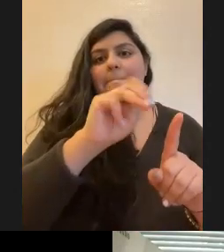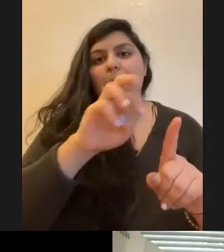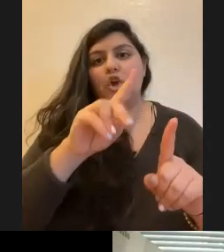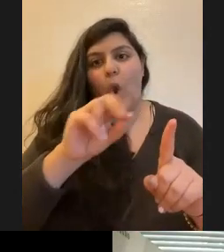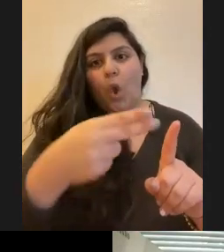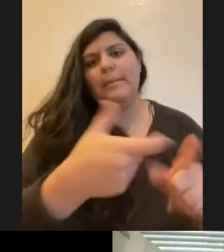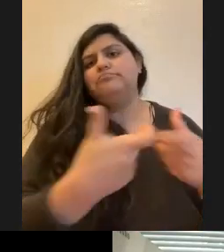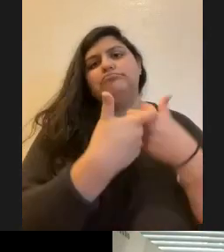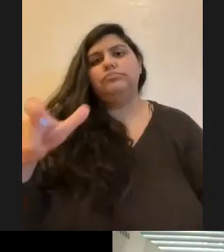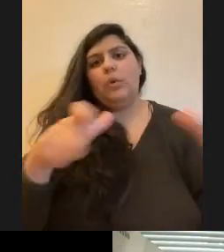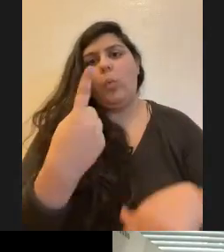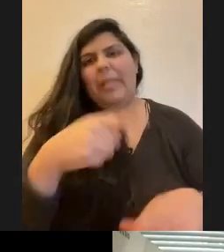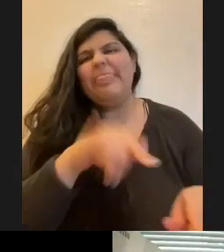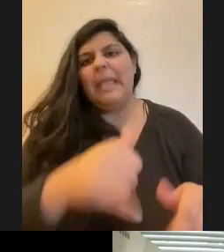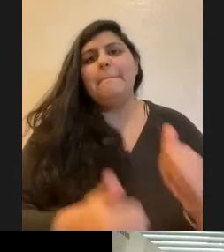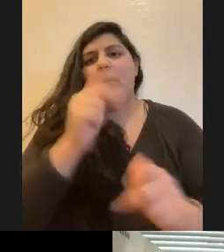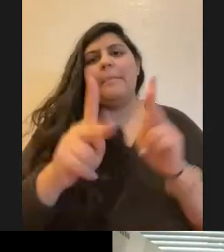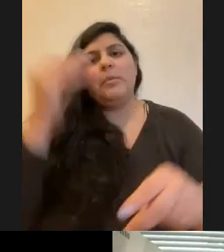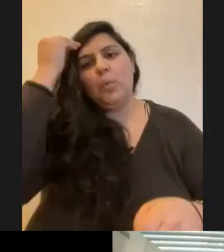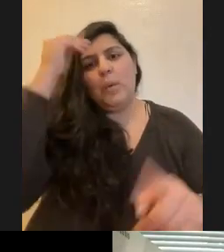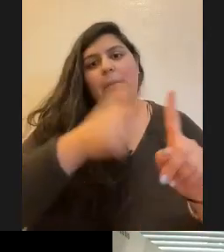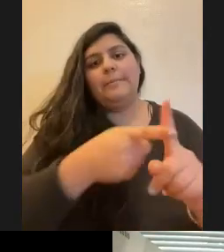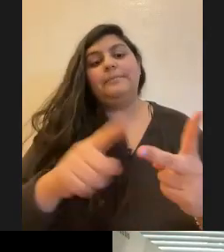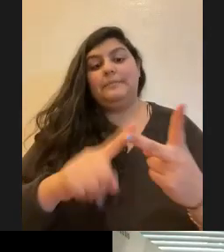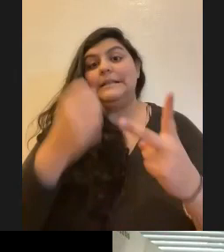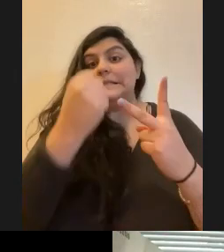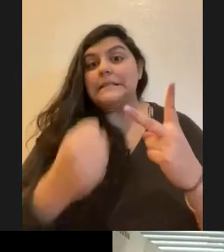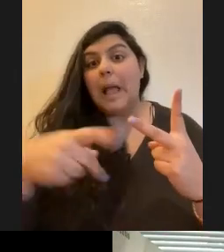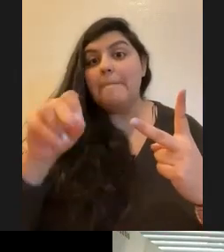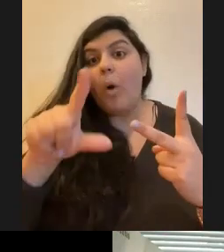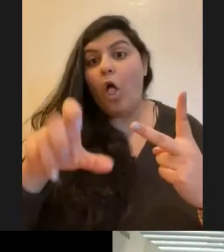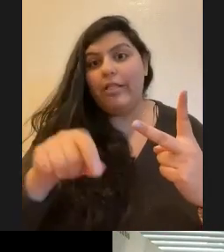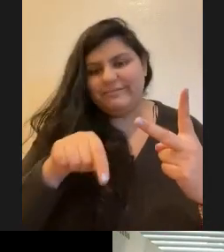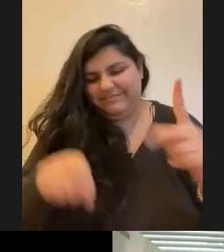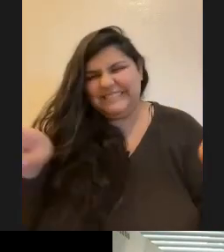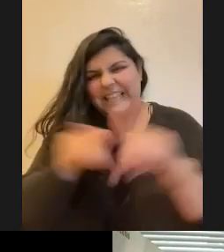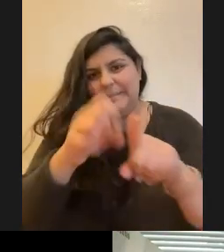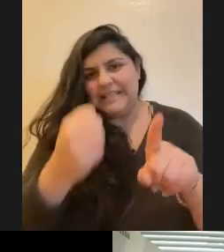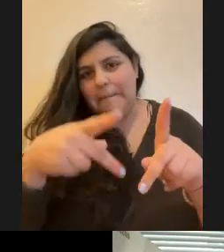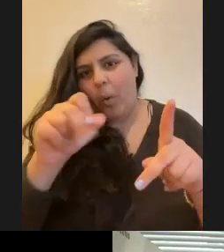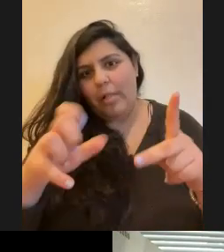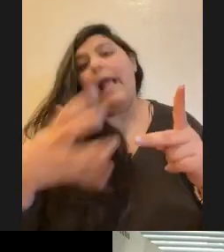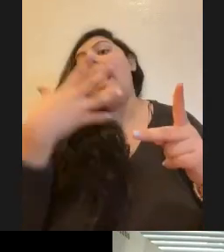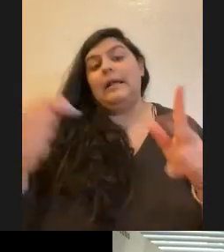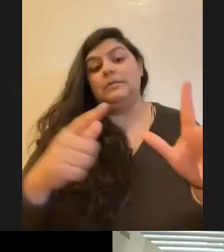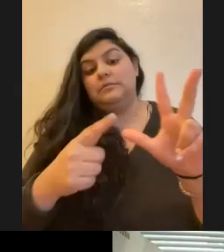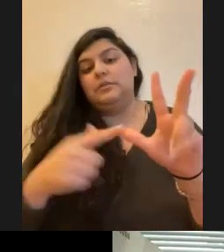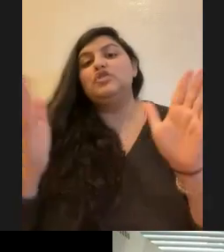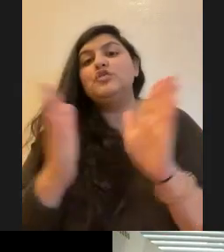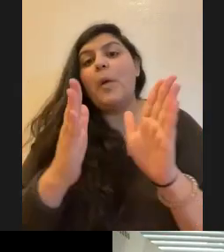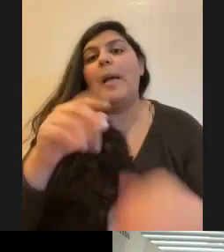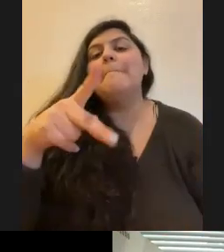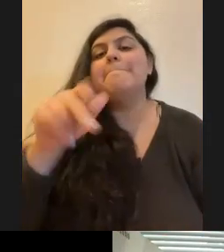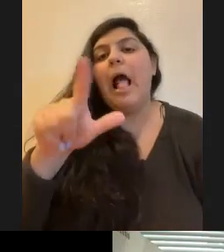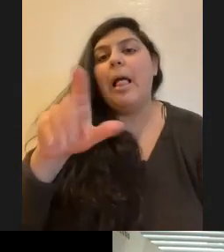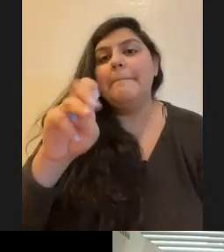That's probably the one most people have heard about. There's also South Pole, right at the South Pole. But there's this smaller station called Palmer Station, and that's where